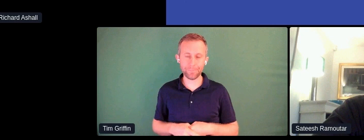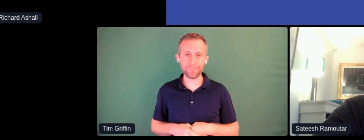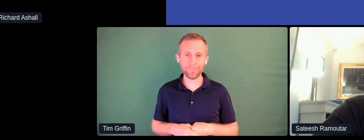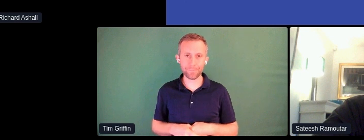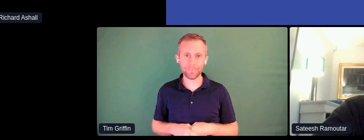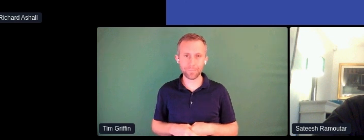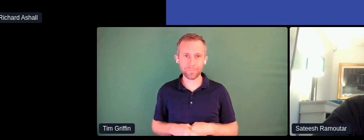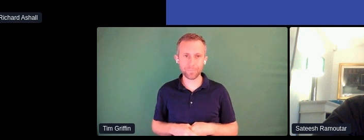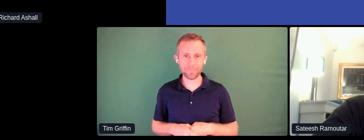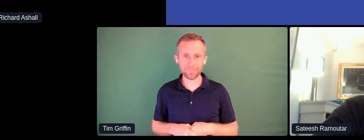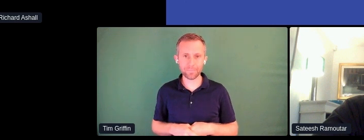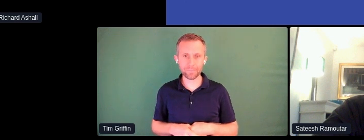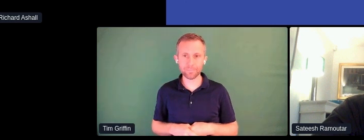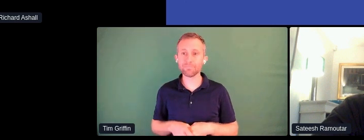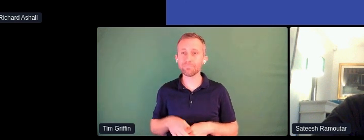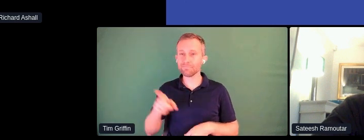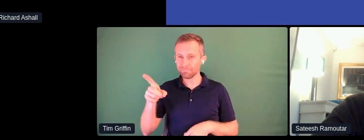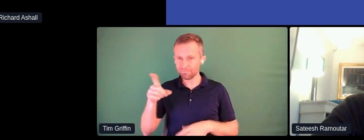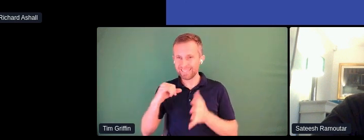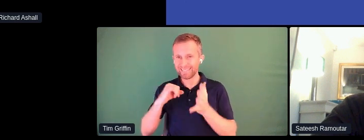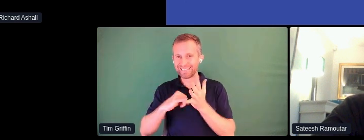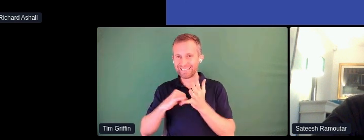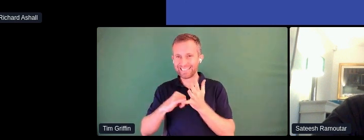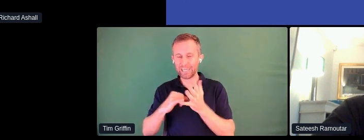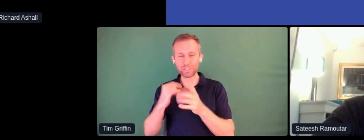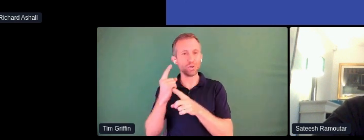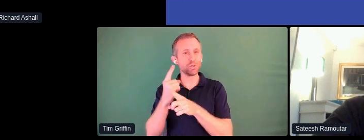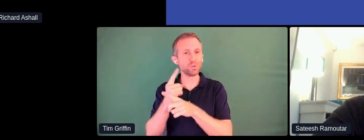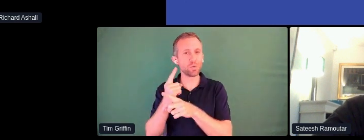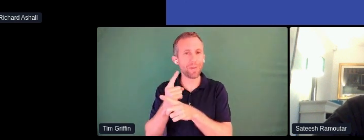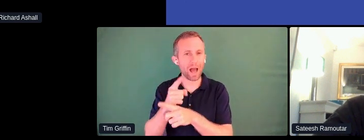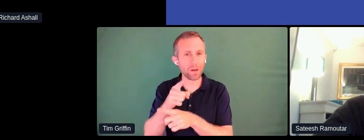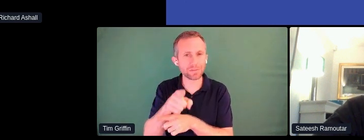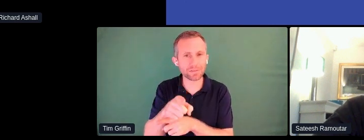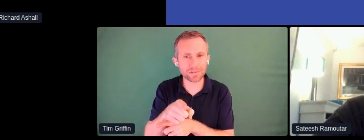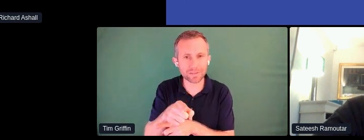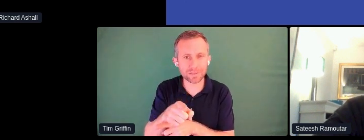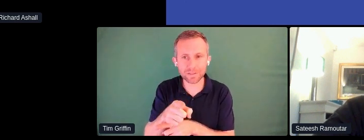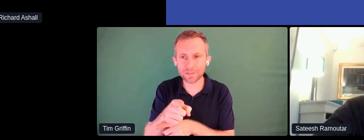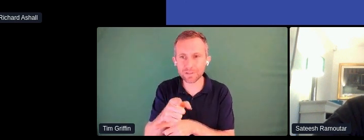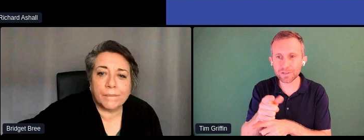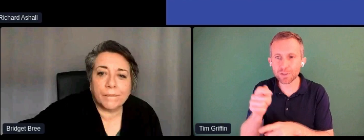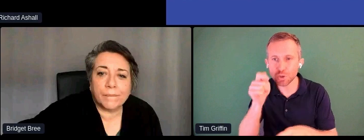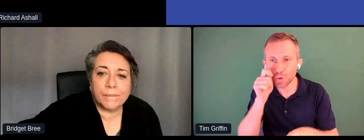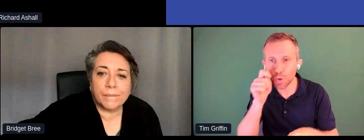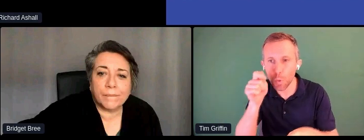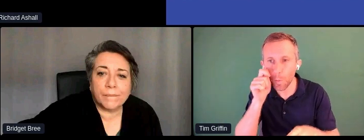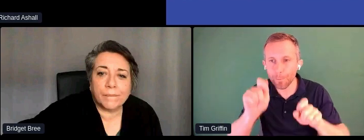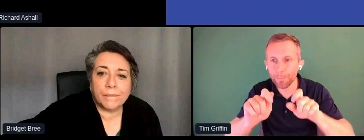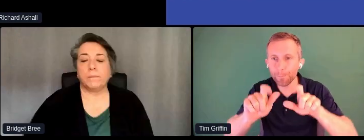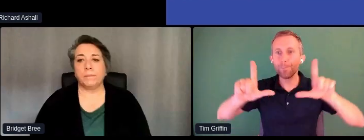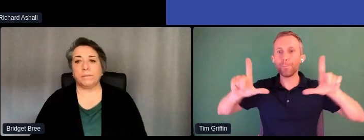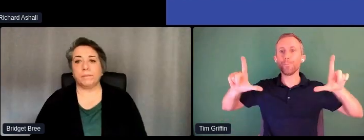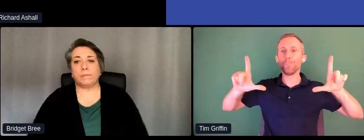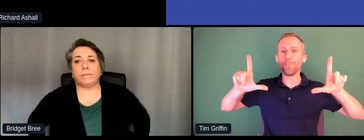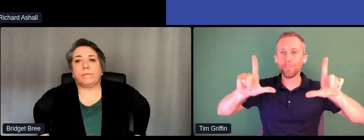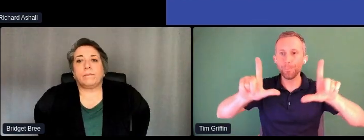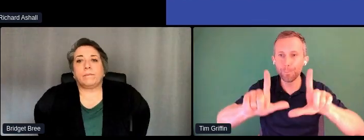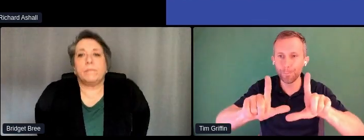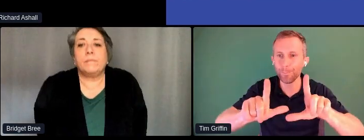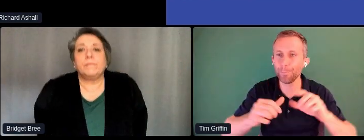One of the other things Sateesh also mentioned was Zoom functionality with magnifiers, and